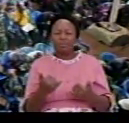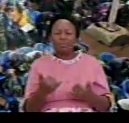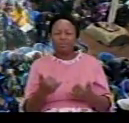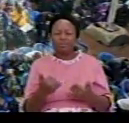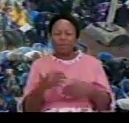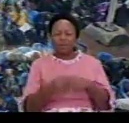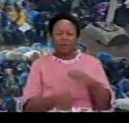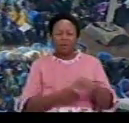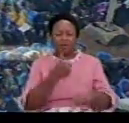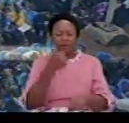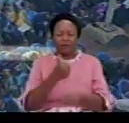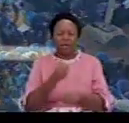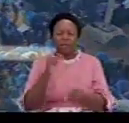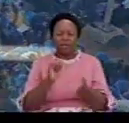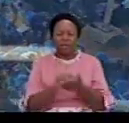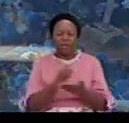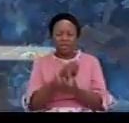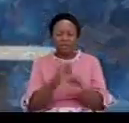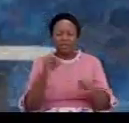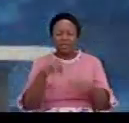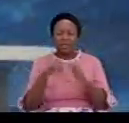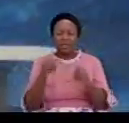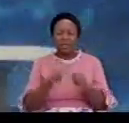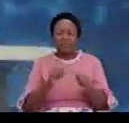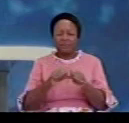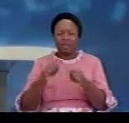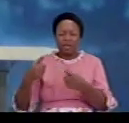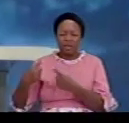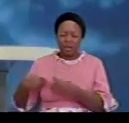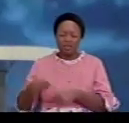Confirm that salvation in every heart.